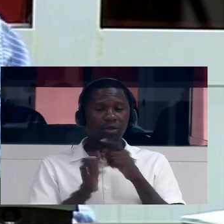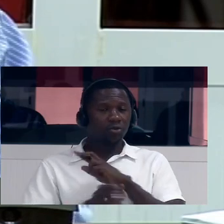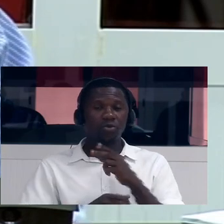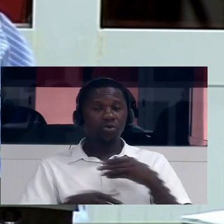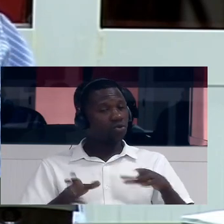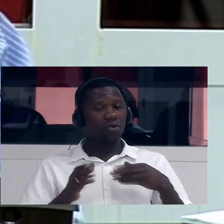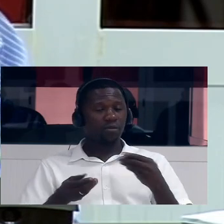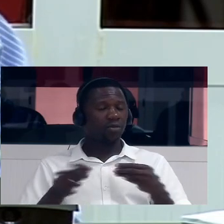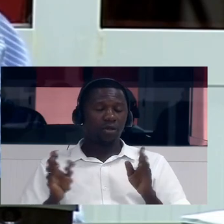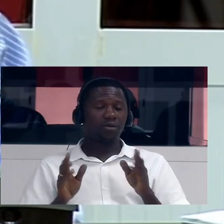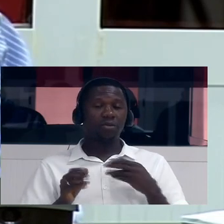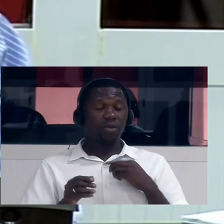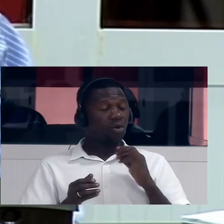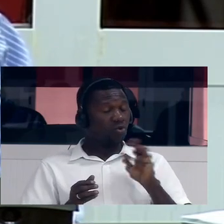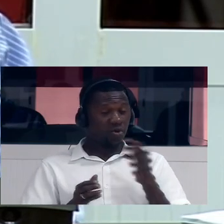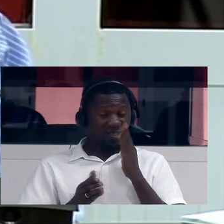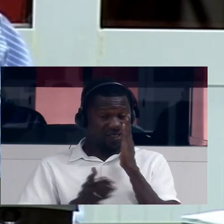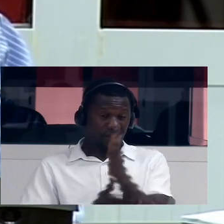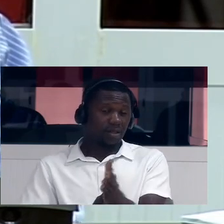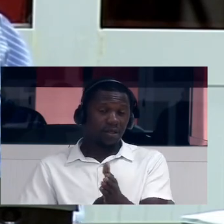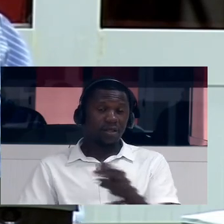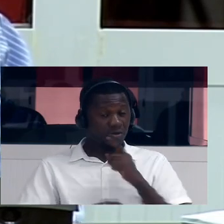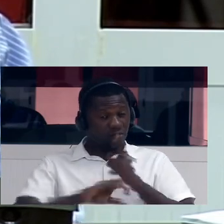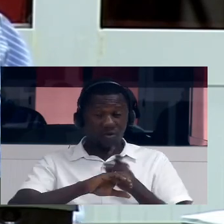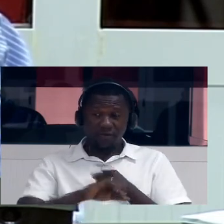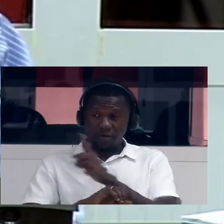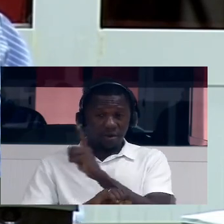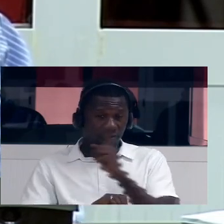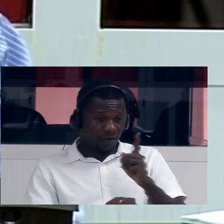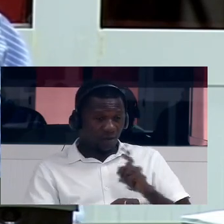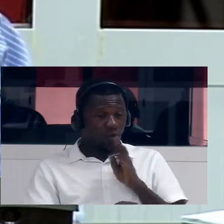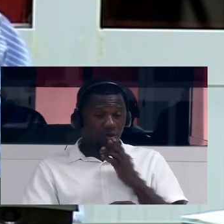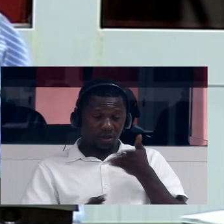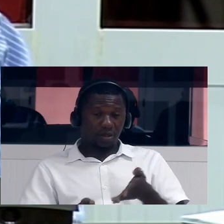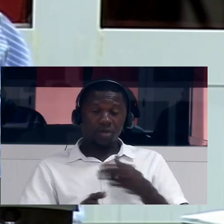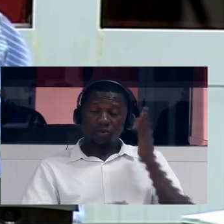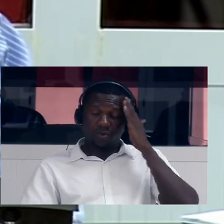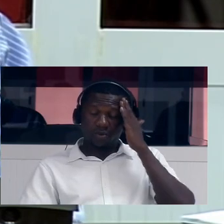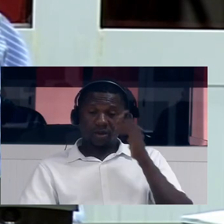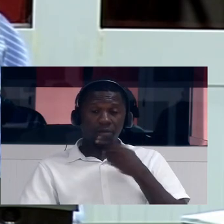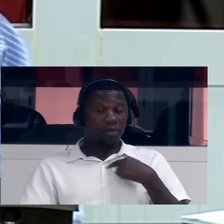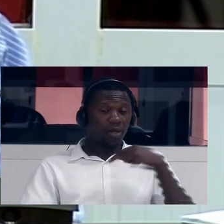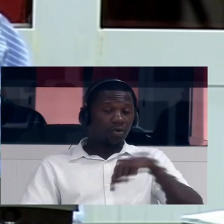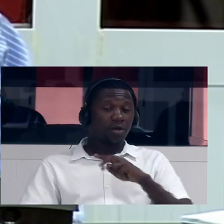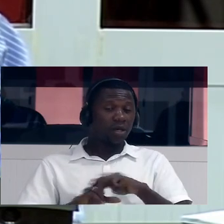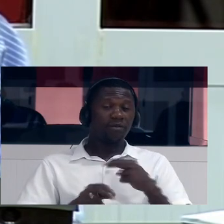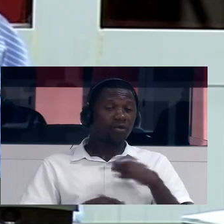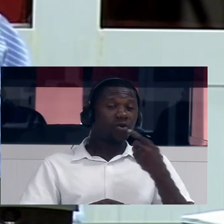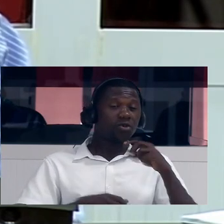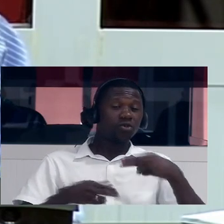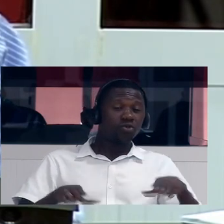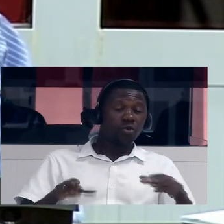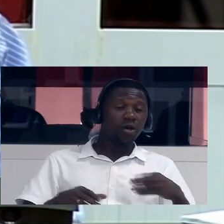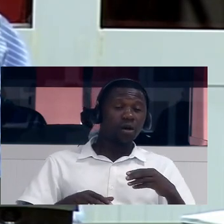straight. I said, and this is a warning for everybody else, you know, who is here, to know that me, I'm not here for jeweler or manjago